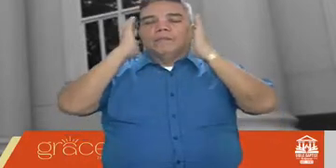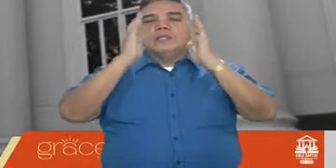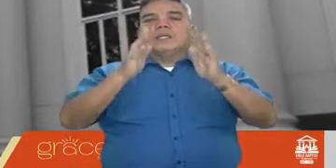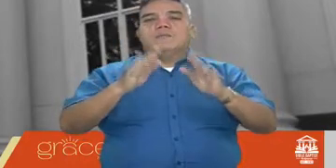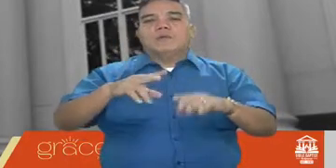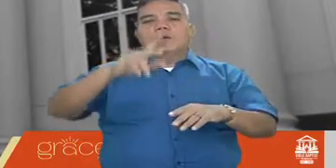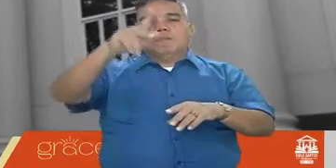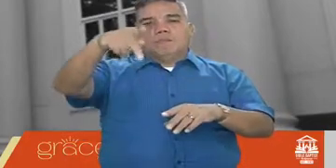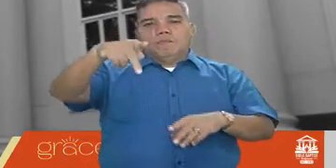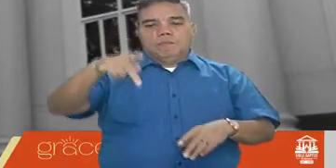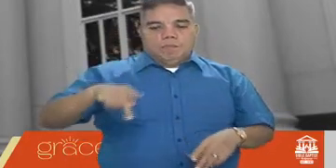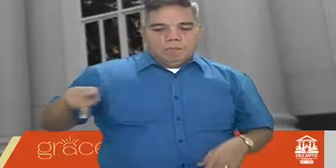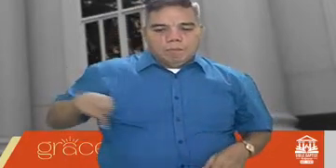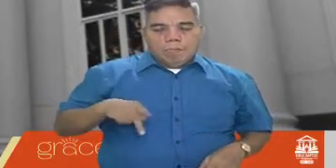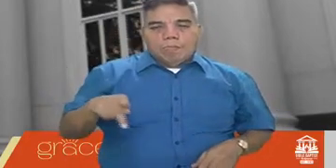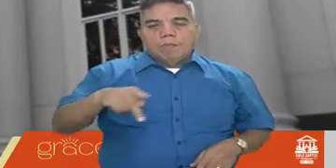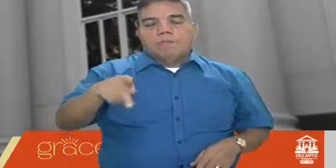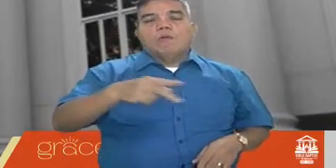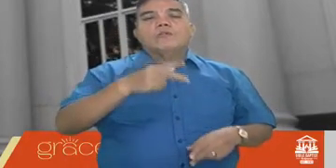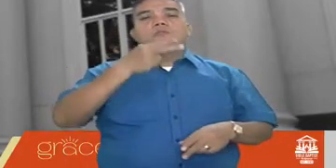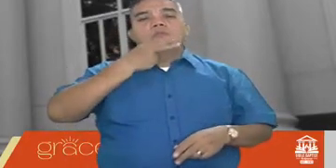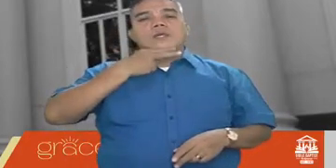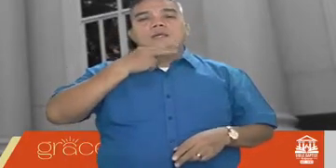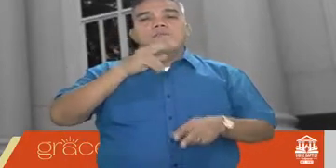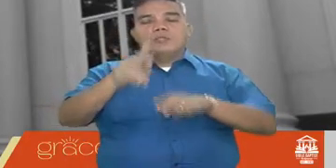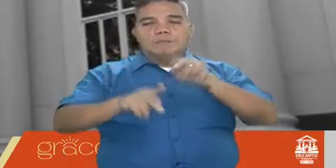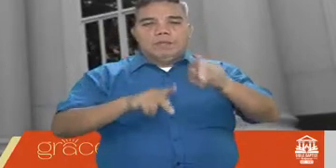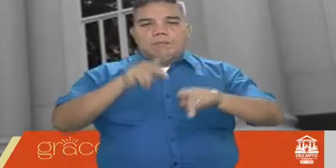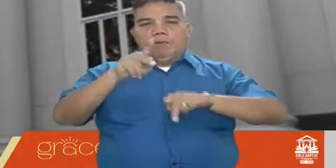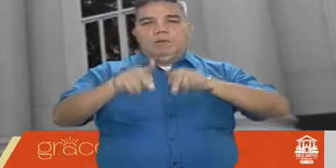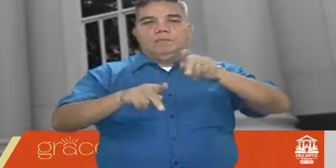by the epistle of Apostle Paul to the Hebrews,